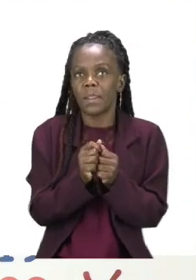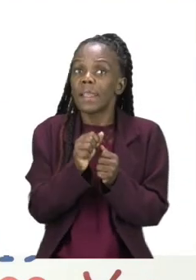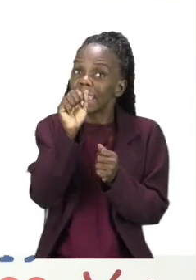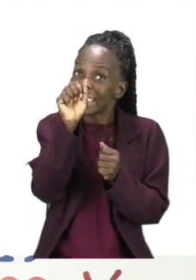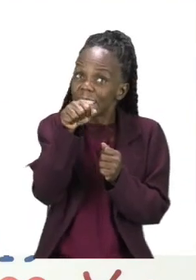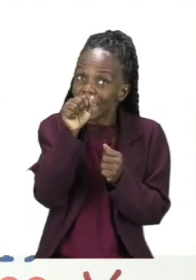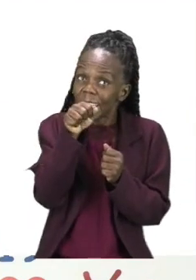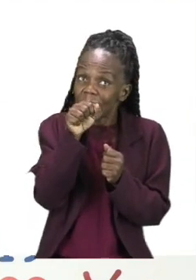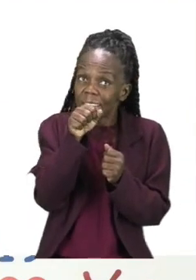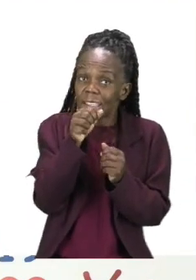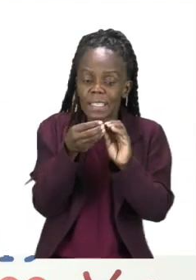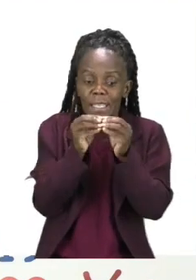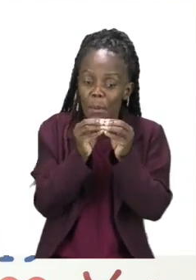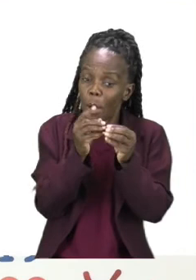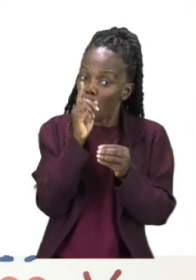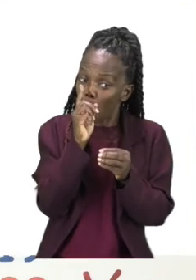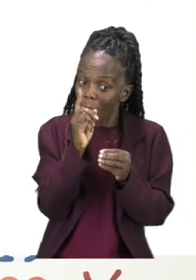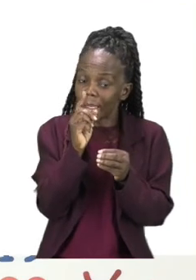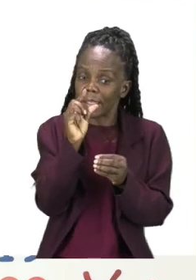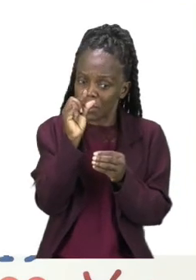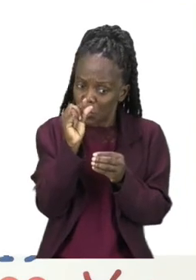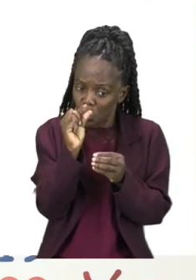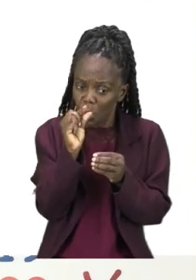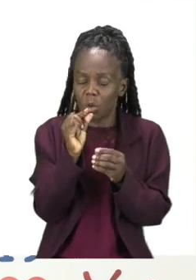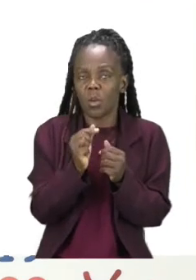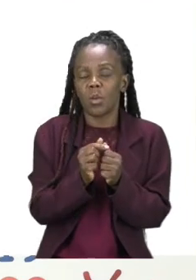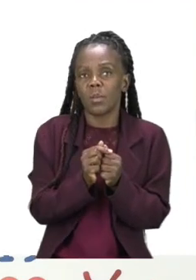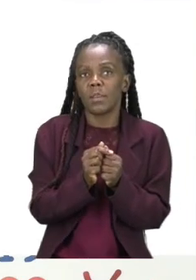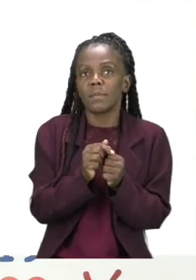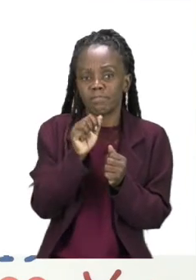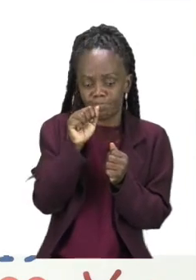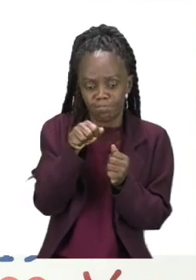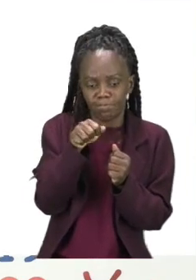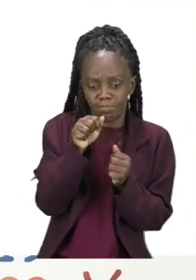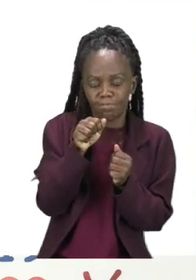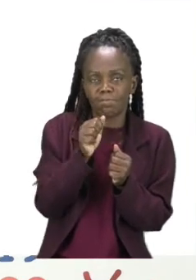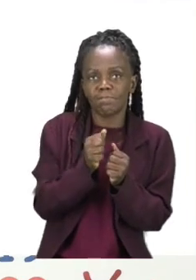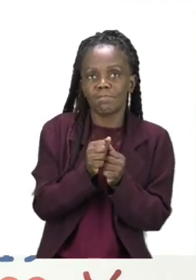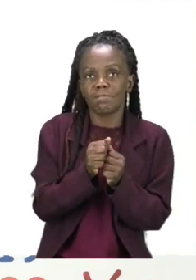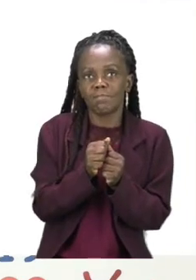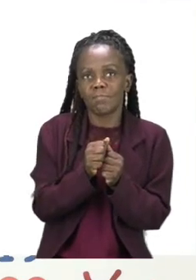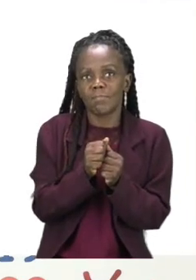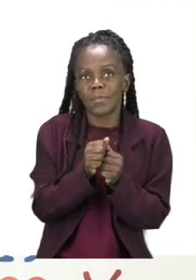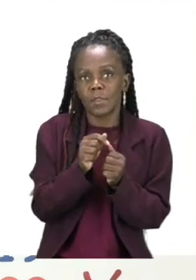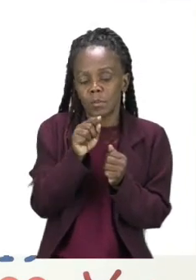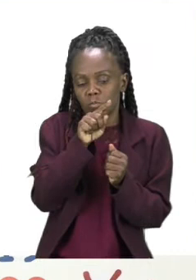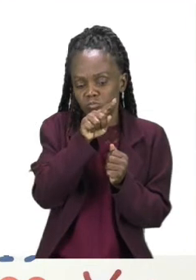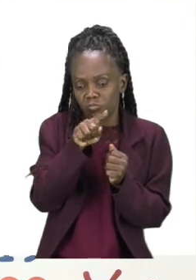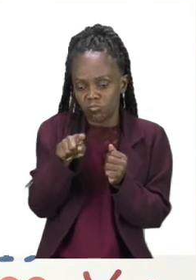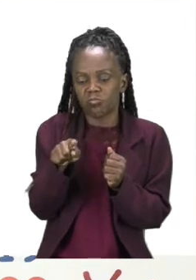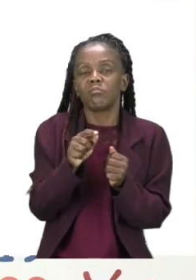Yes. So that means our small number is 1. So we are going to cross out the